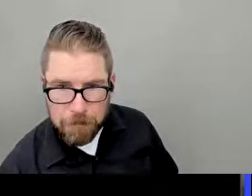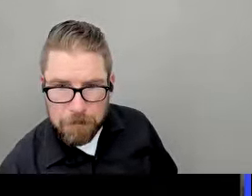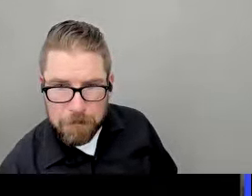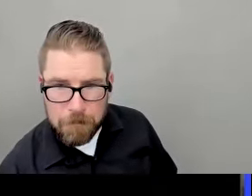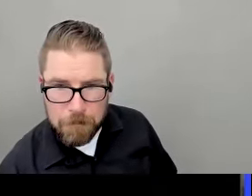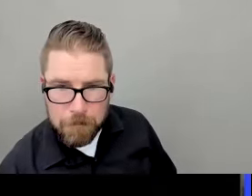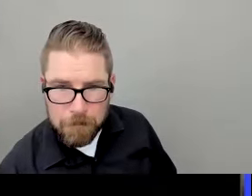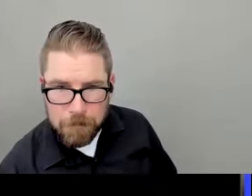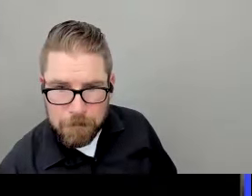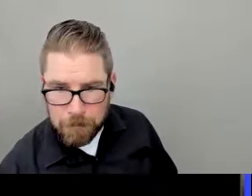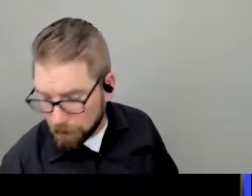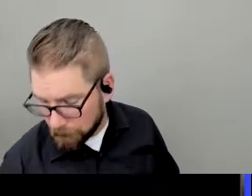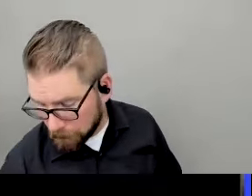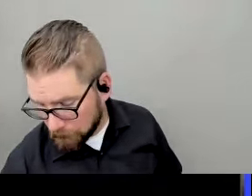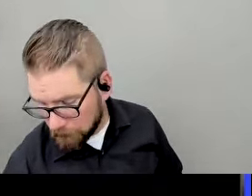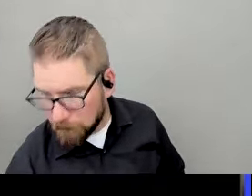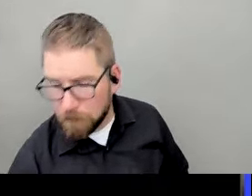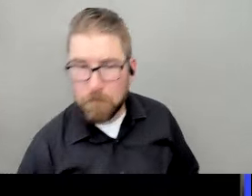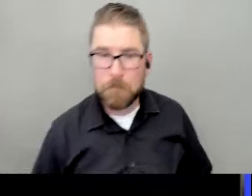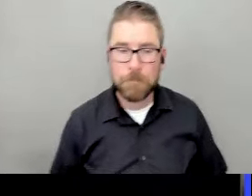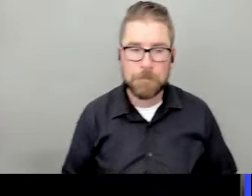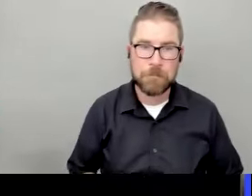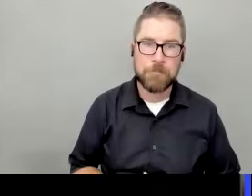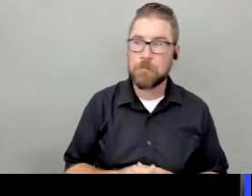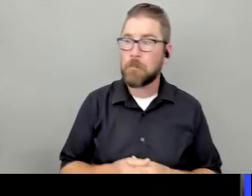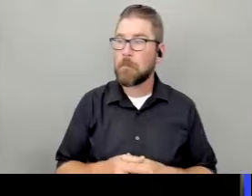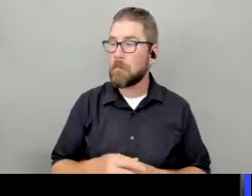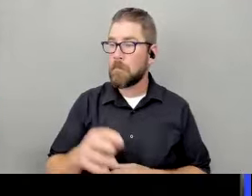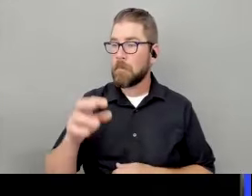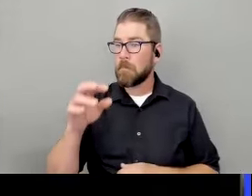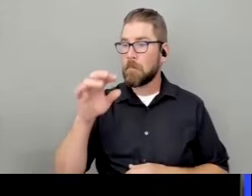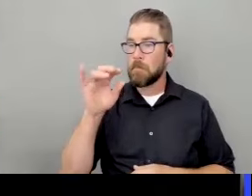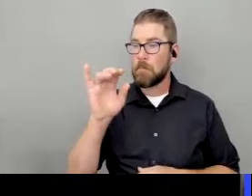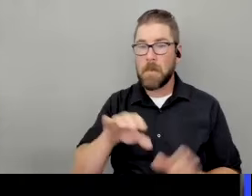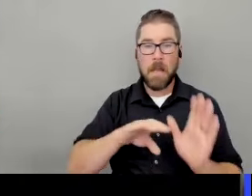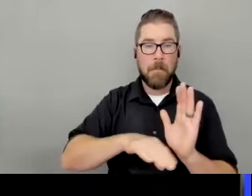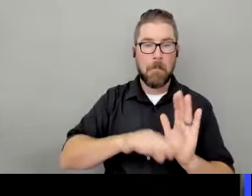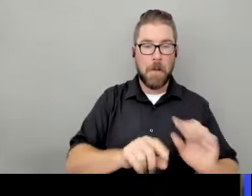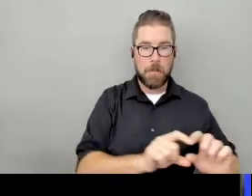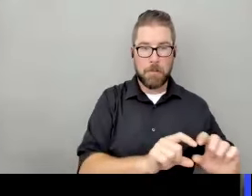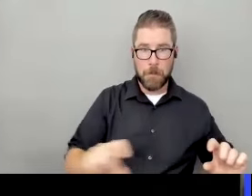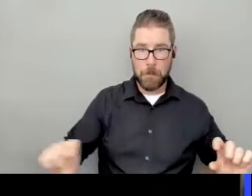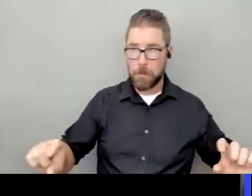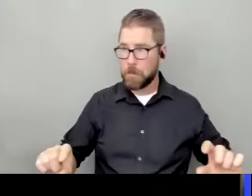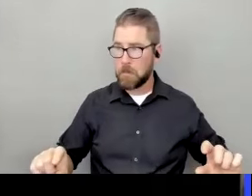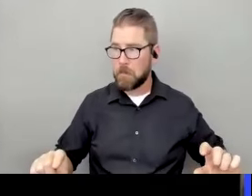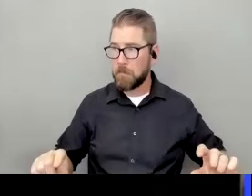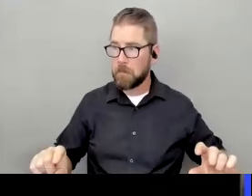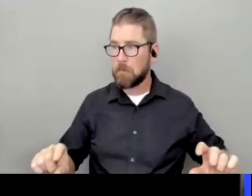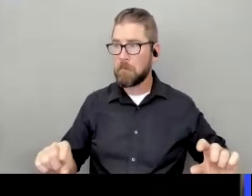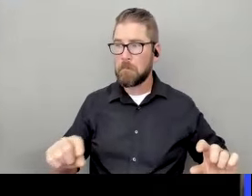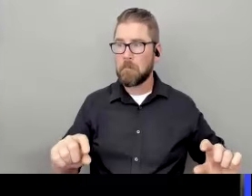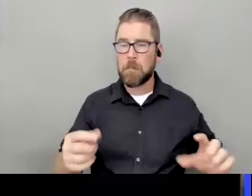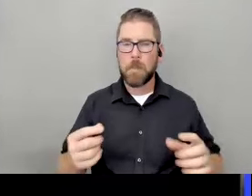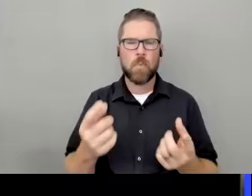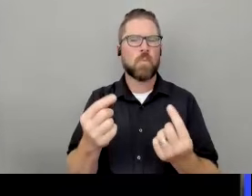So the bottom toolbar, let's just kind of looking at, again, the workspace for PlayPosit. This very bottom toolbar